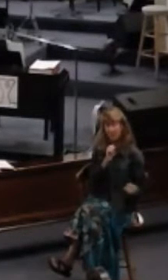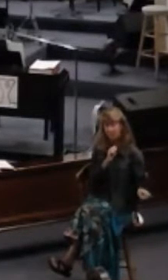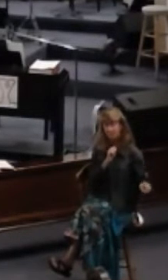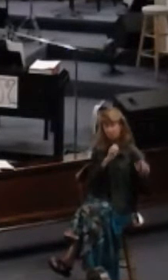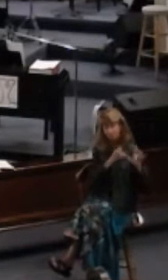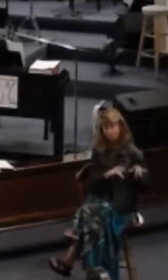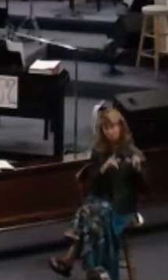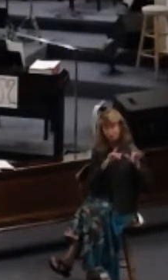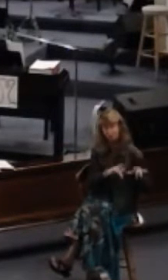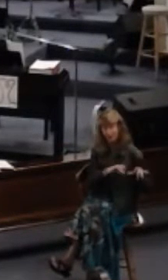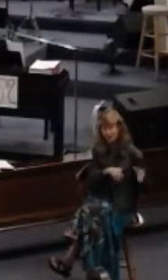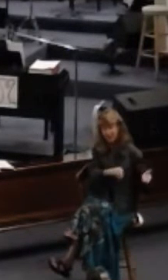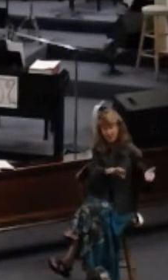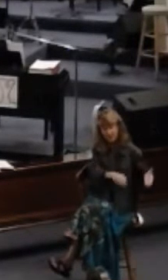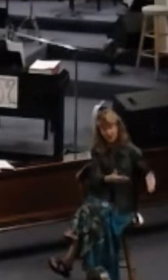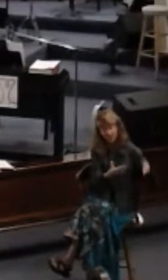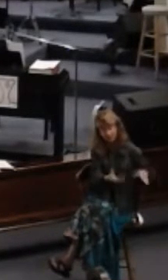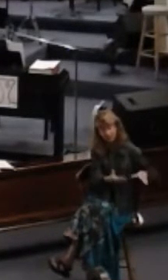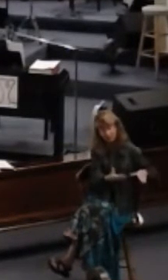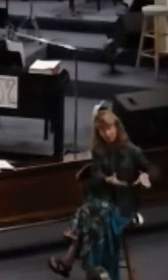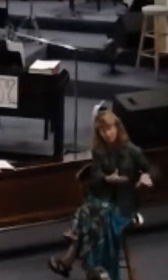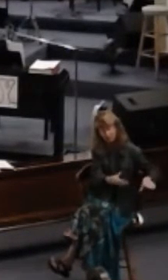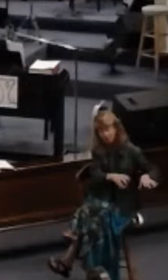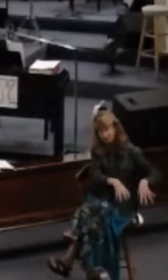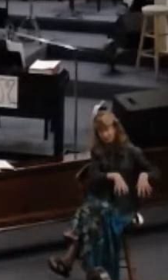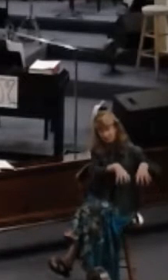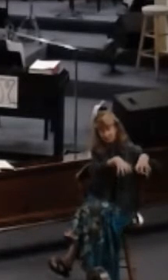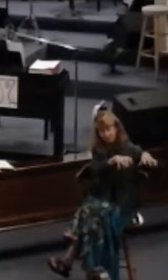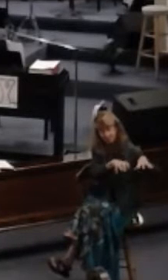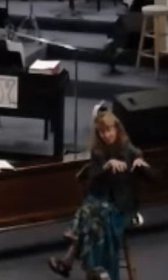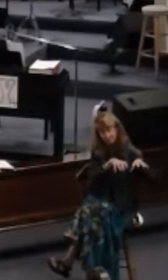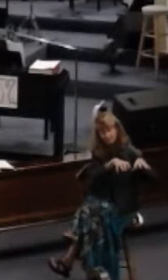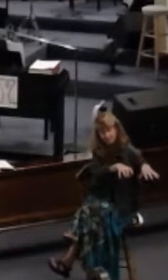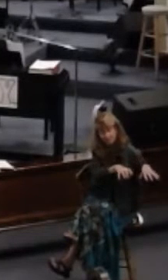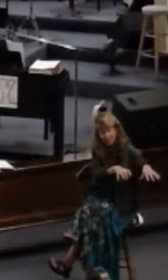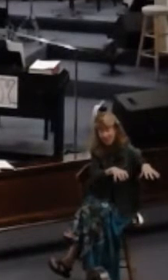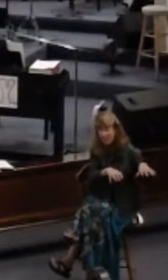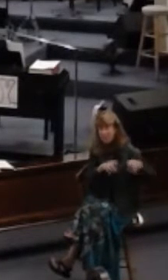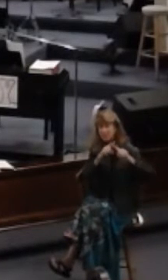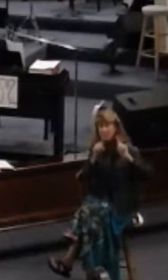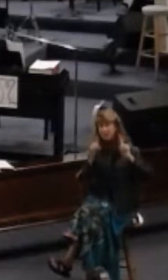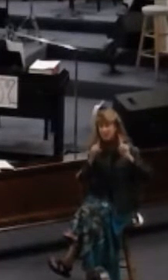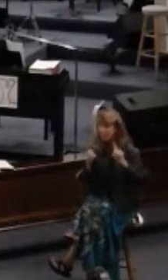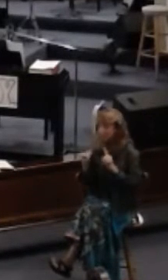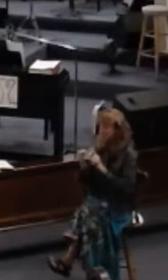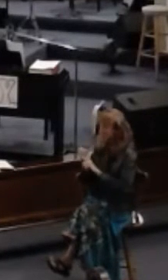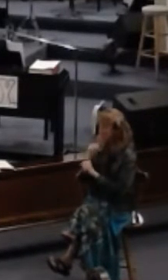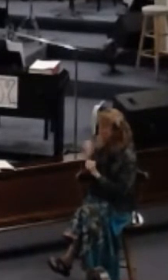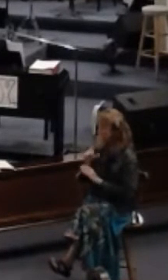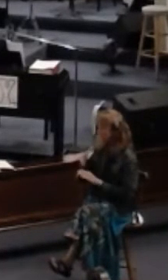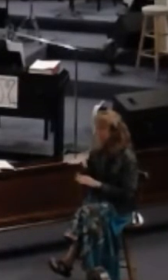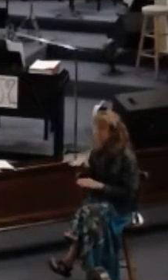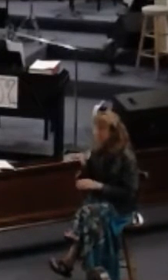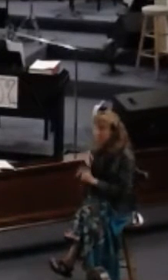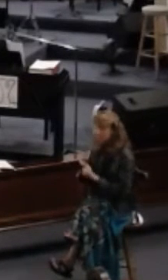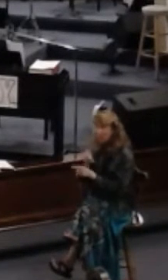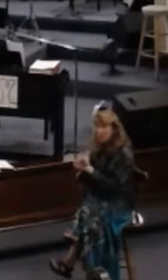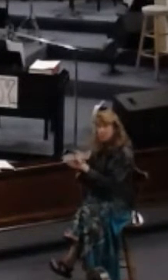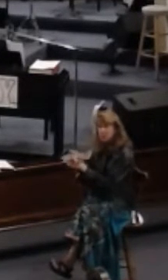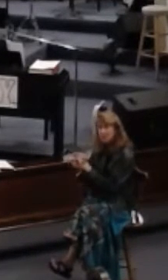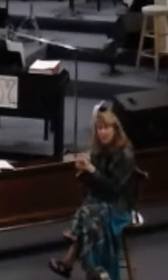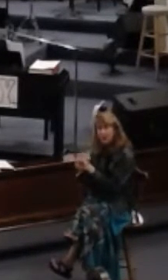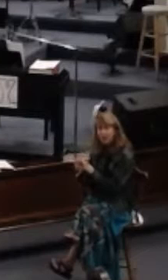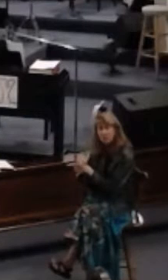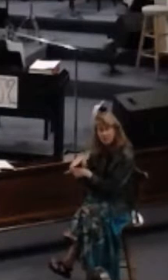and dying just lay literally in piles. It was different among Christians for two reasons. First,